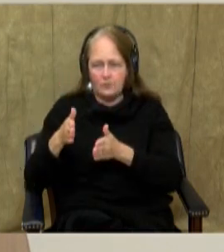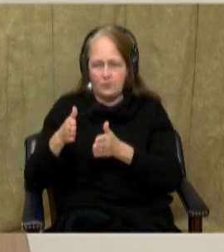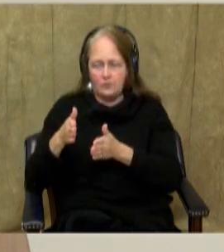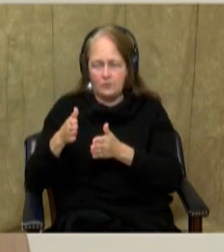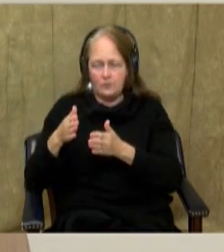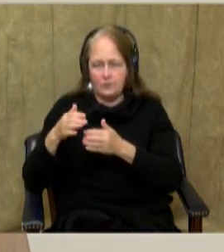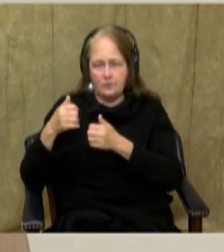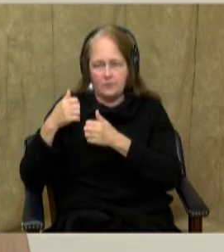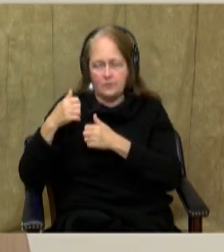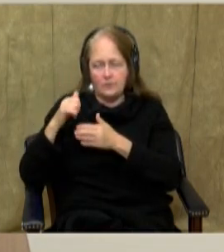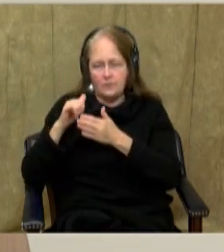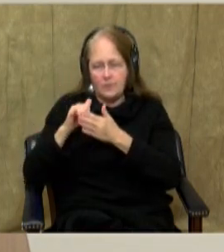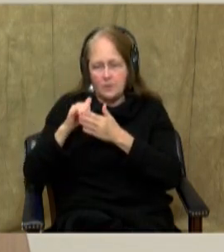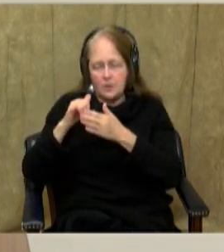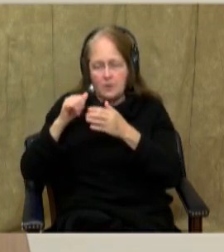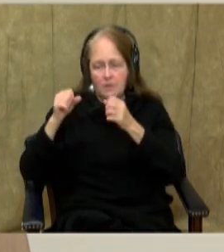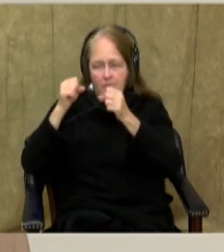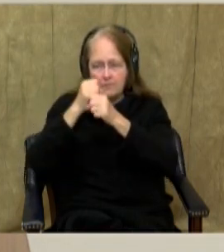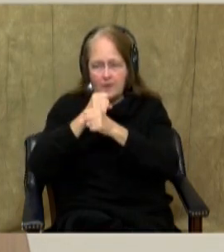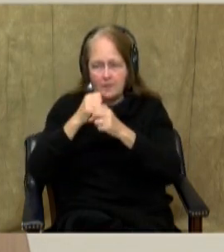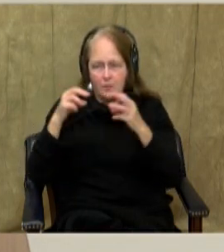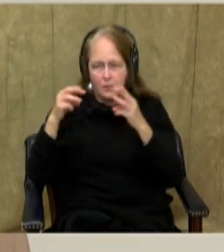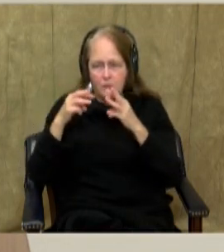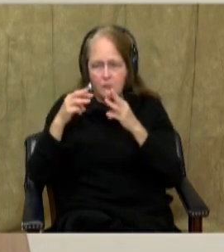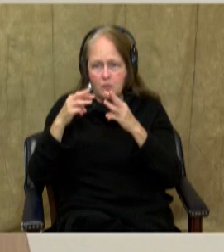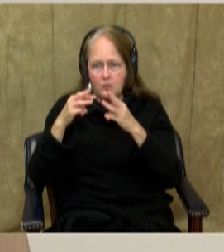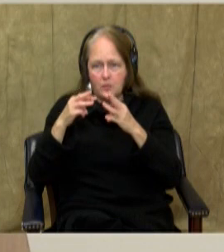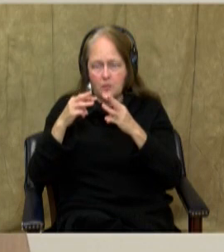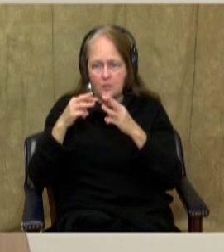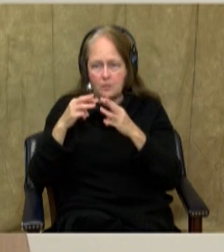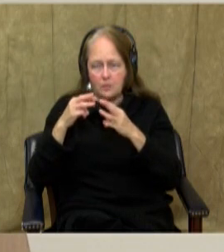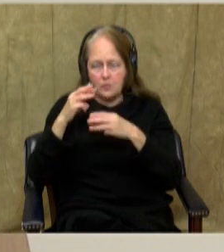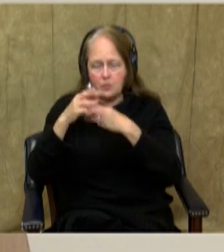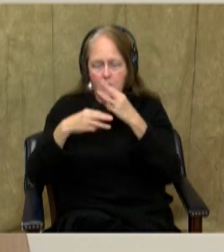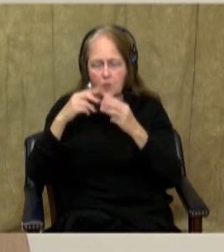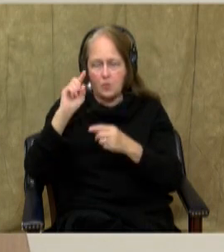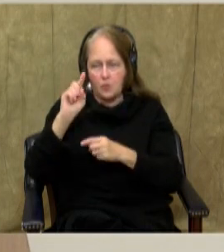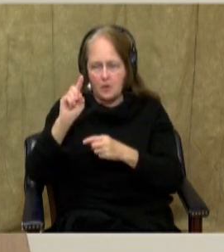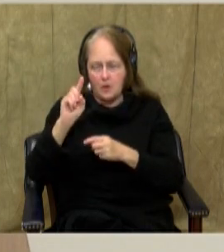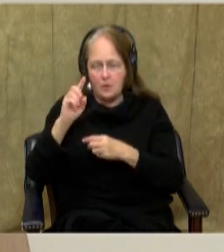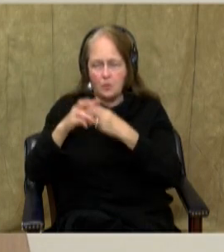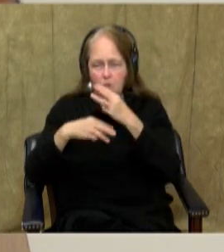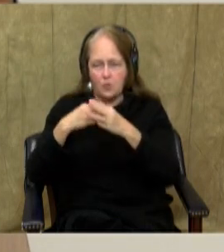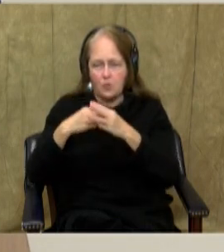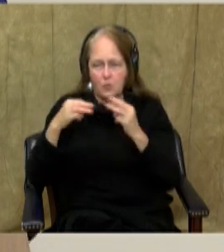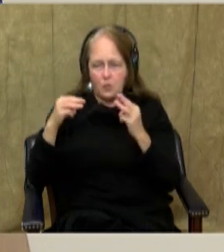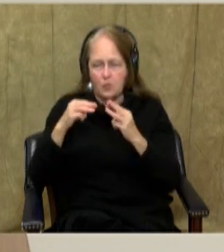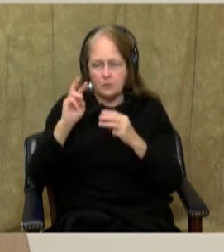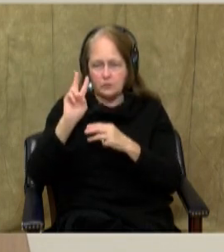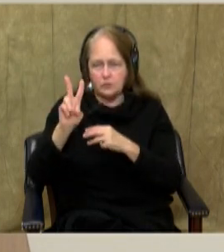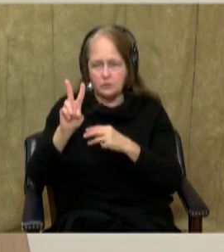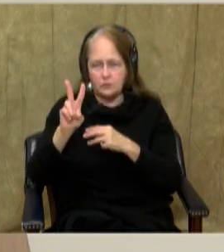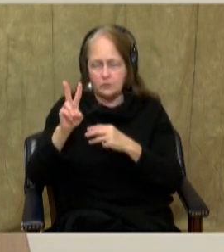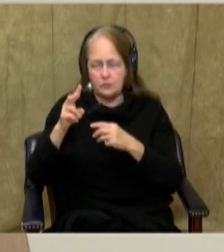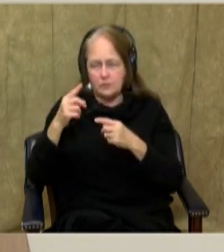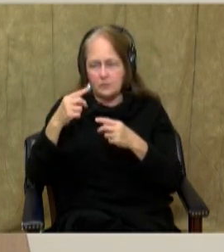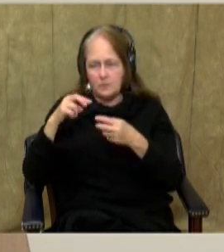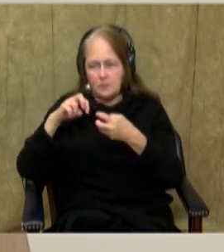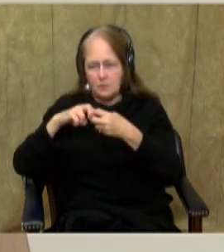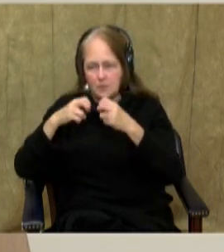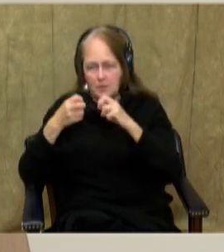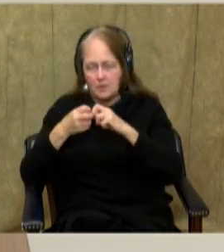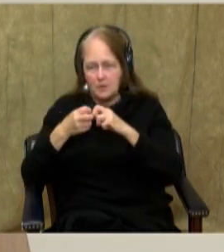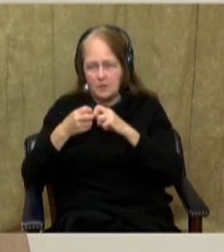the military in their efforts to fight the war, especially like in World War I and World War II. So we got a skirmish going on. We've